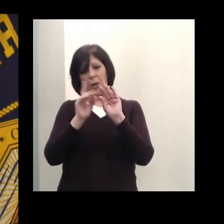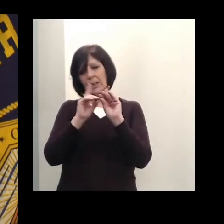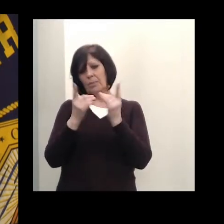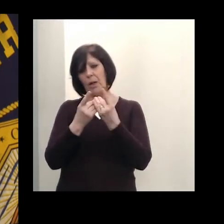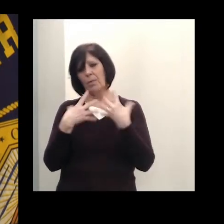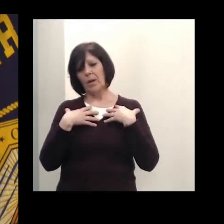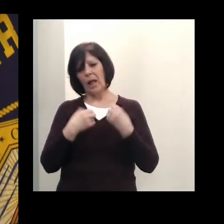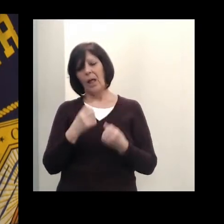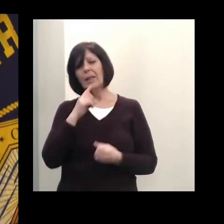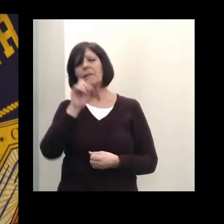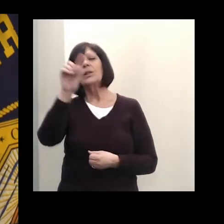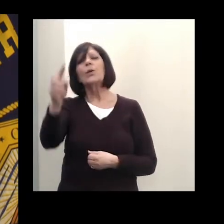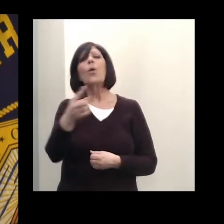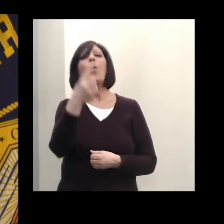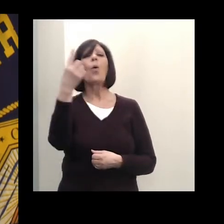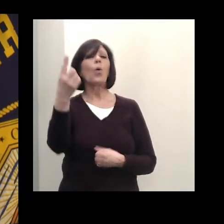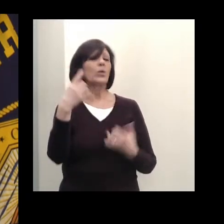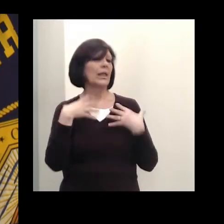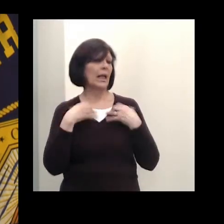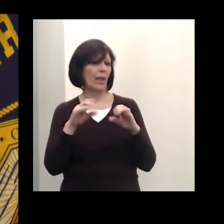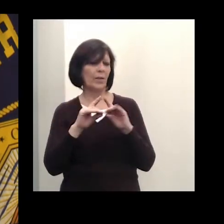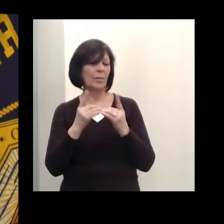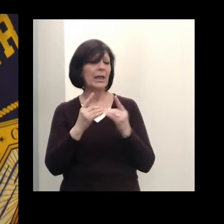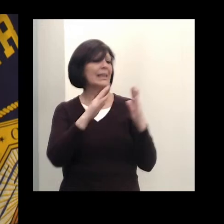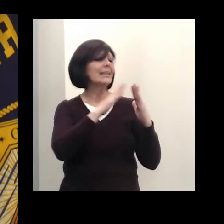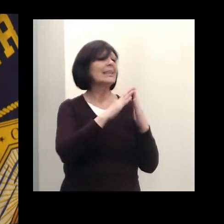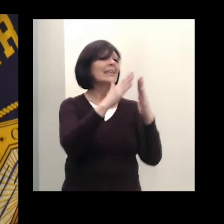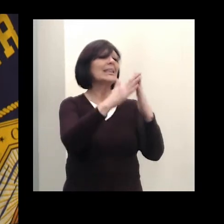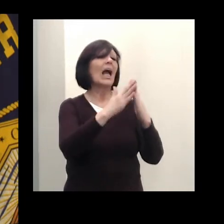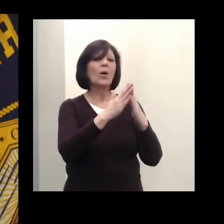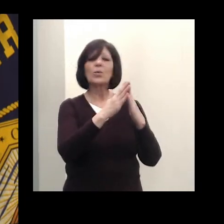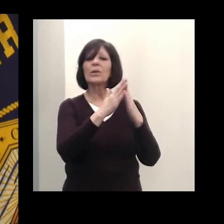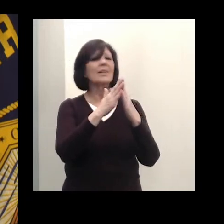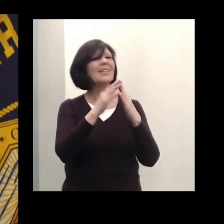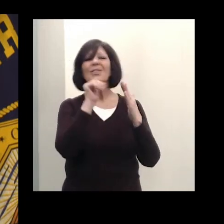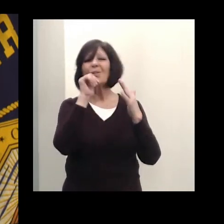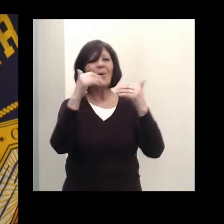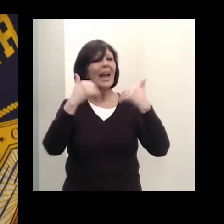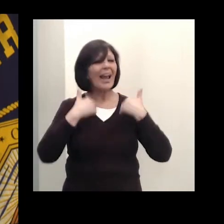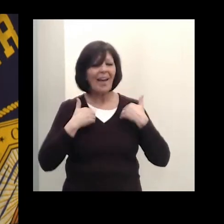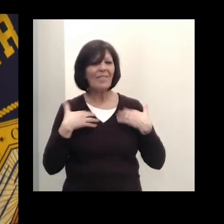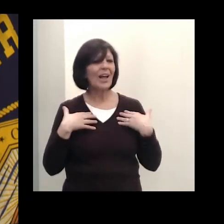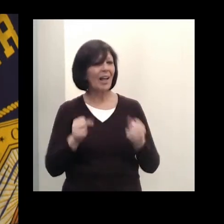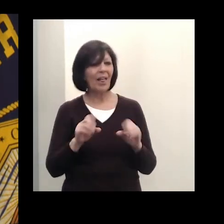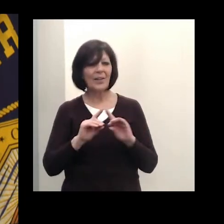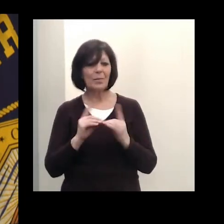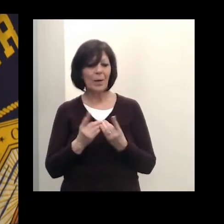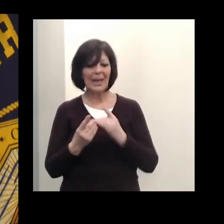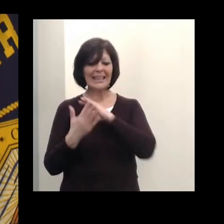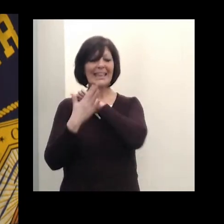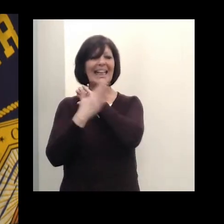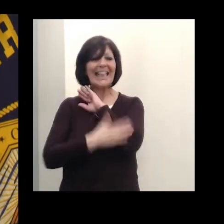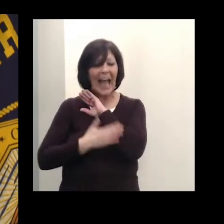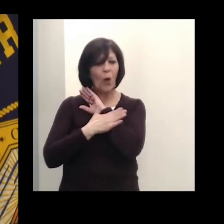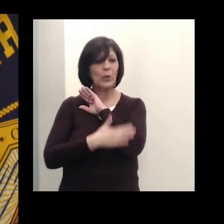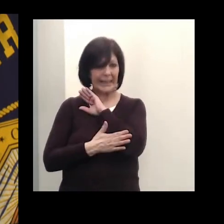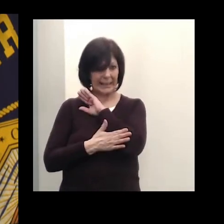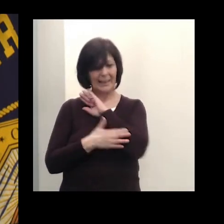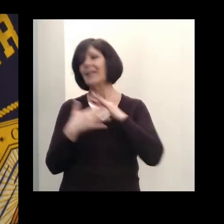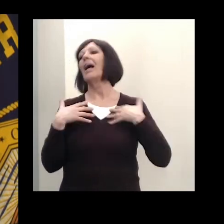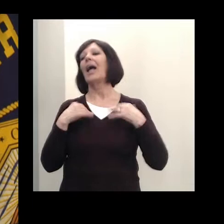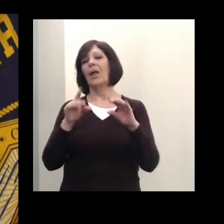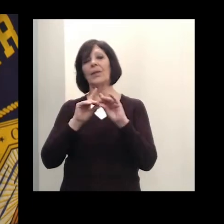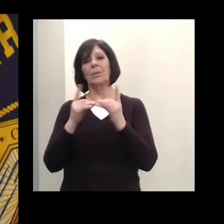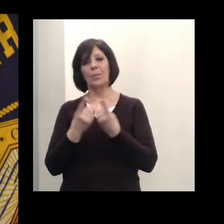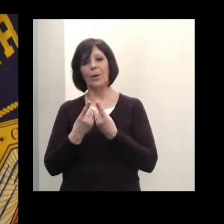our county. The towns, the villages, and the cities, even the city of Buffalo, they do not have a health department. It's the county health department that goes out and has to do this